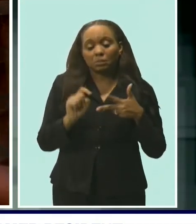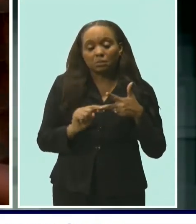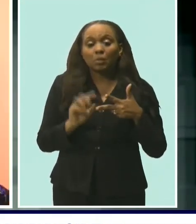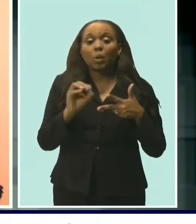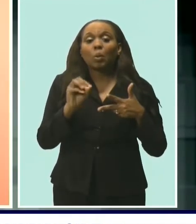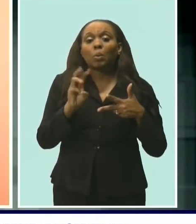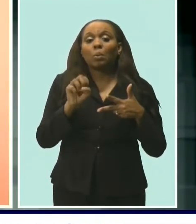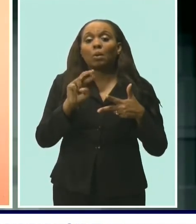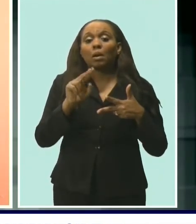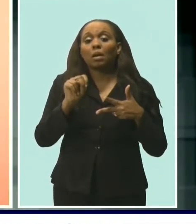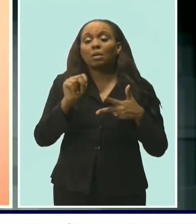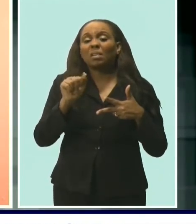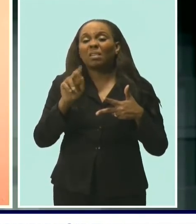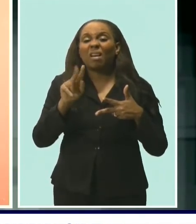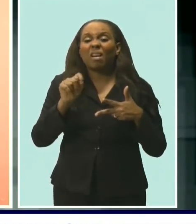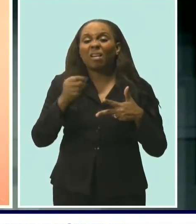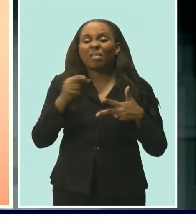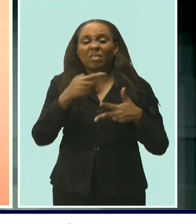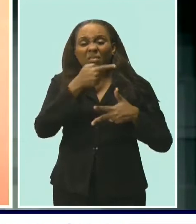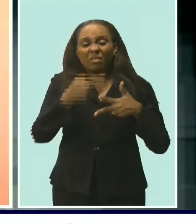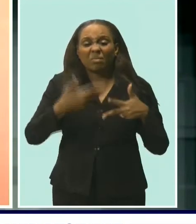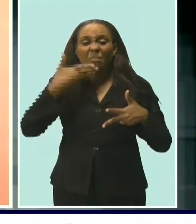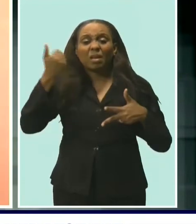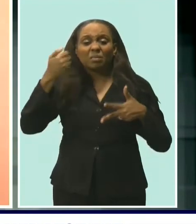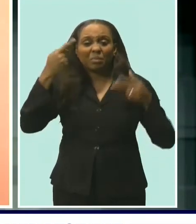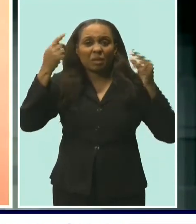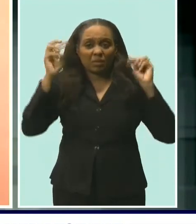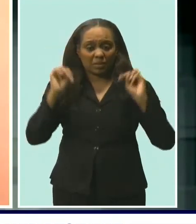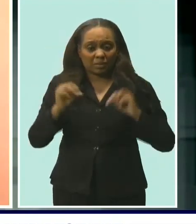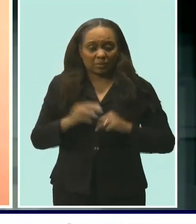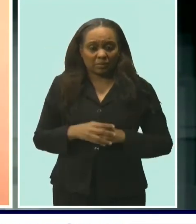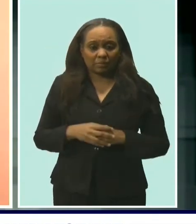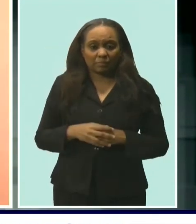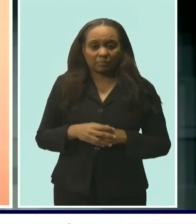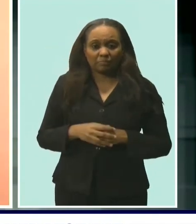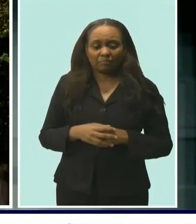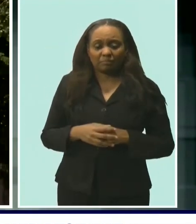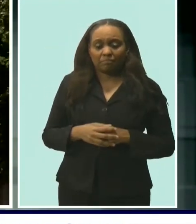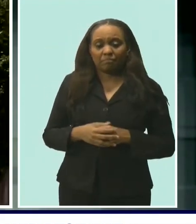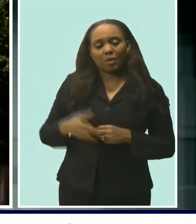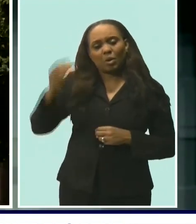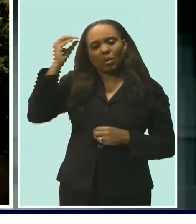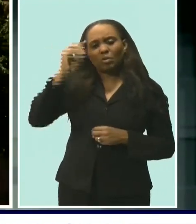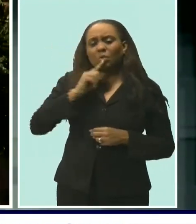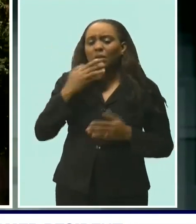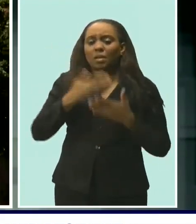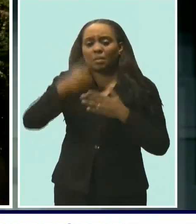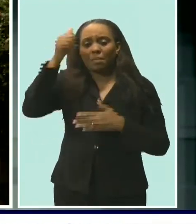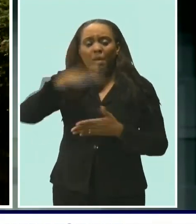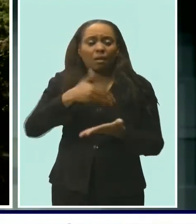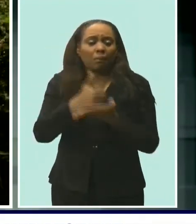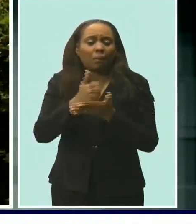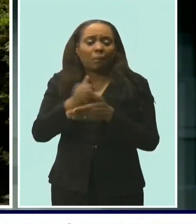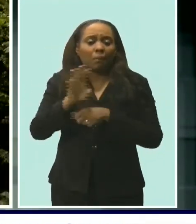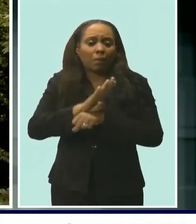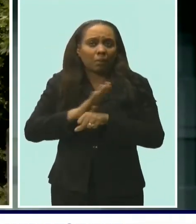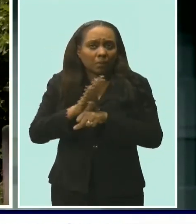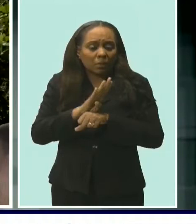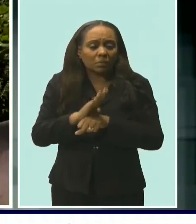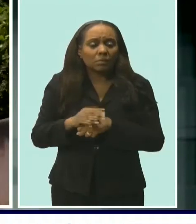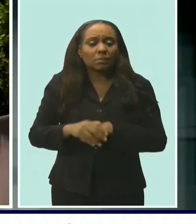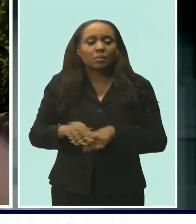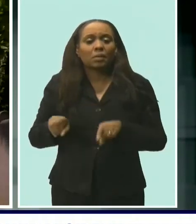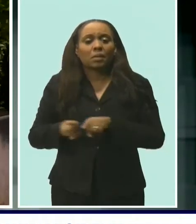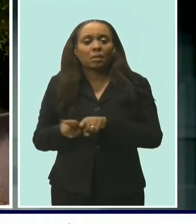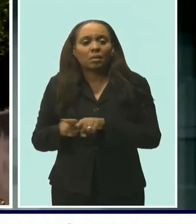great leader. Owen was a very good man. He had the country. Residents also spoke of his contribution